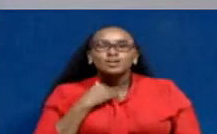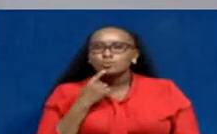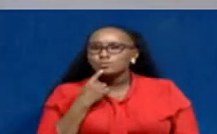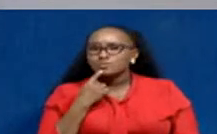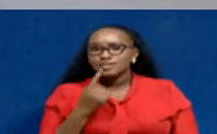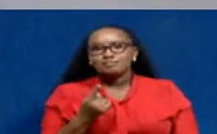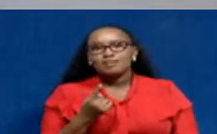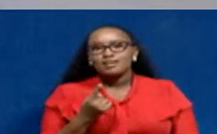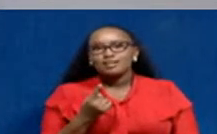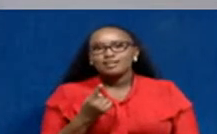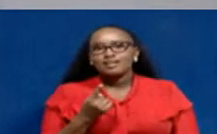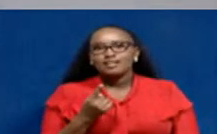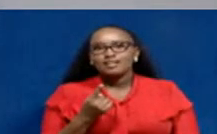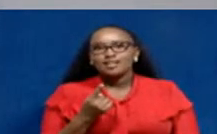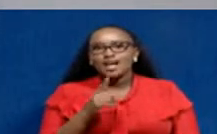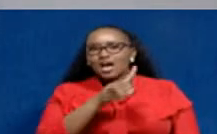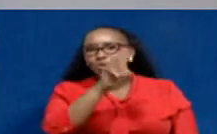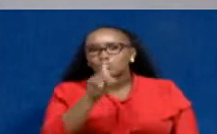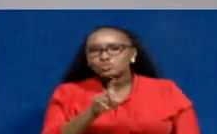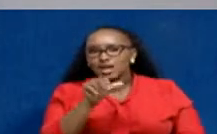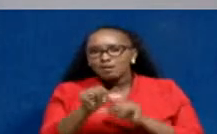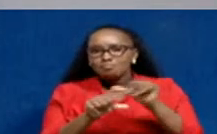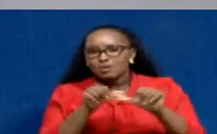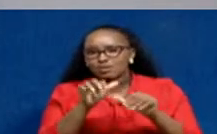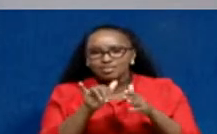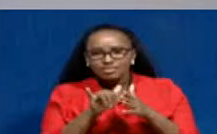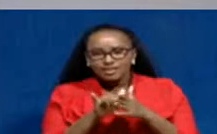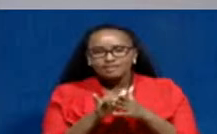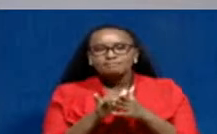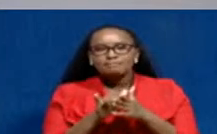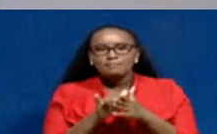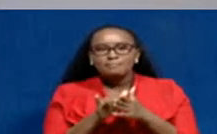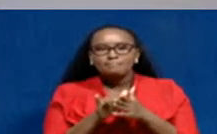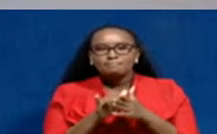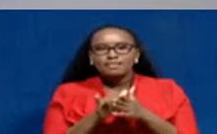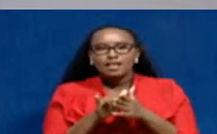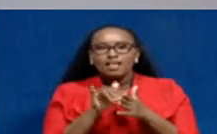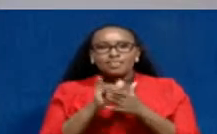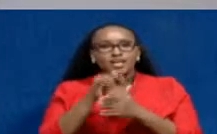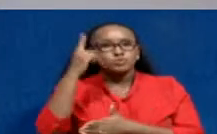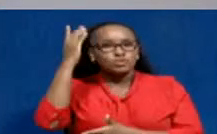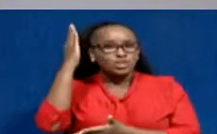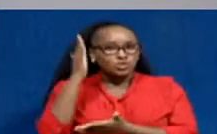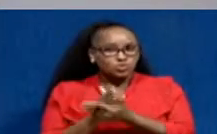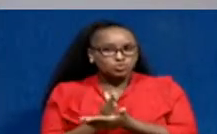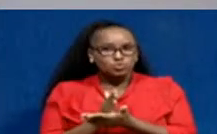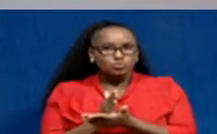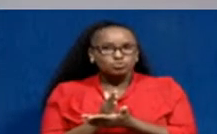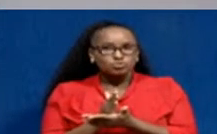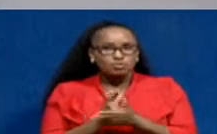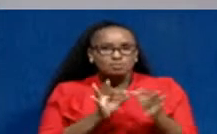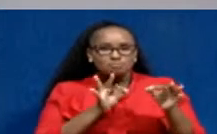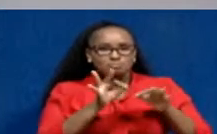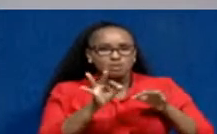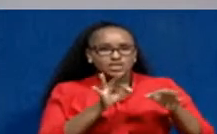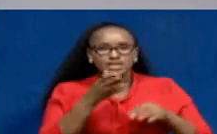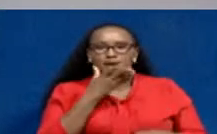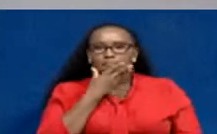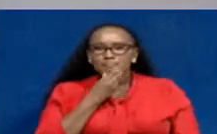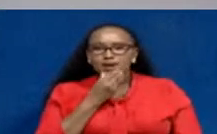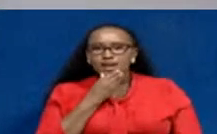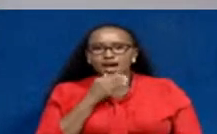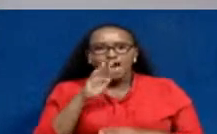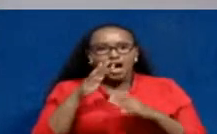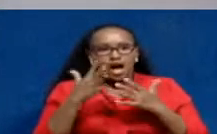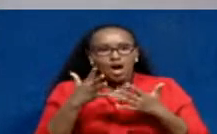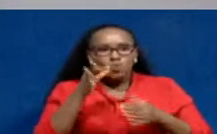pose an age-old question about our existence, and that is, what is the true measure of a man? How